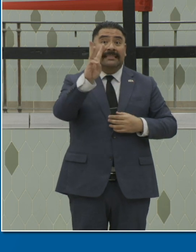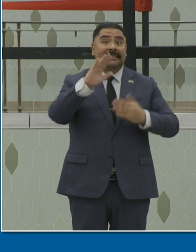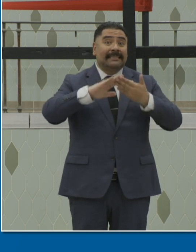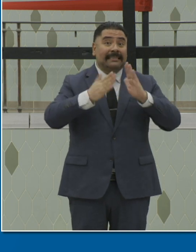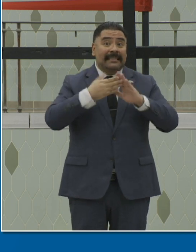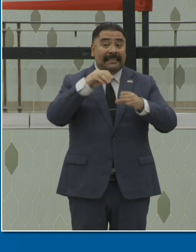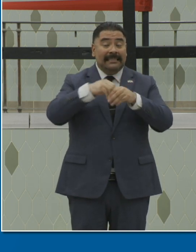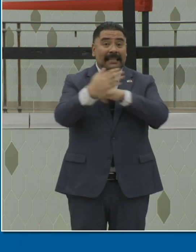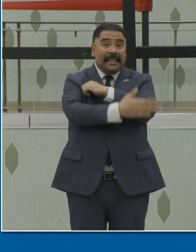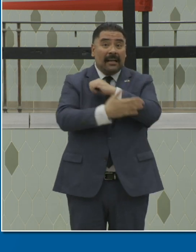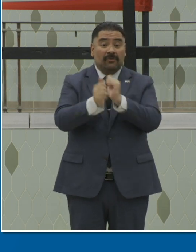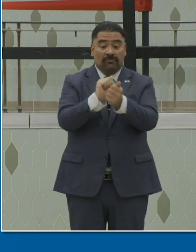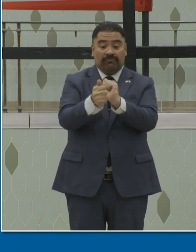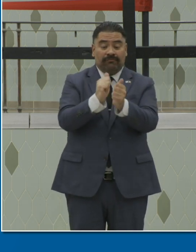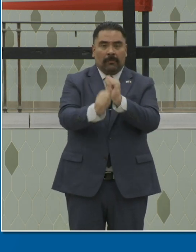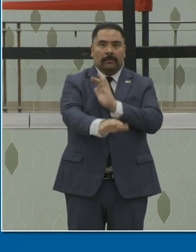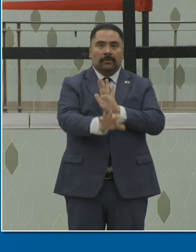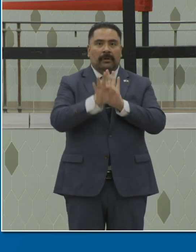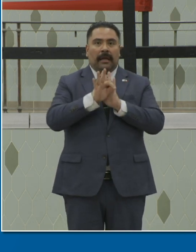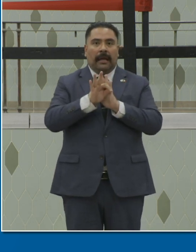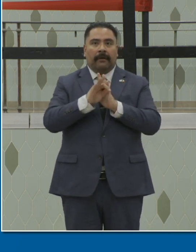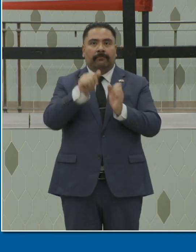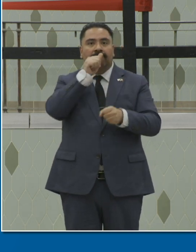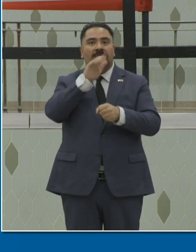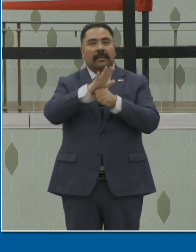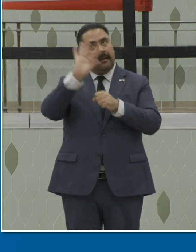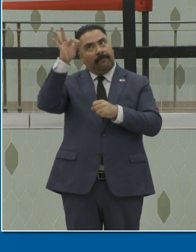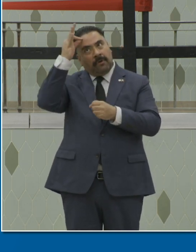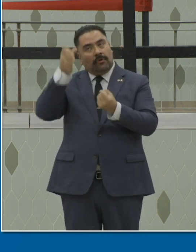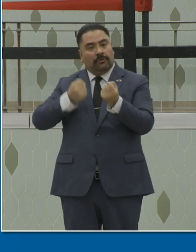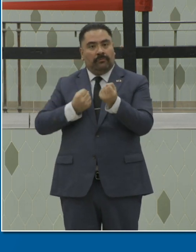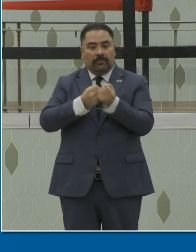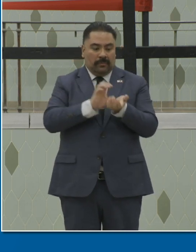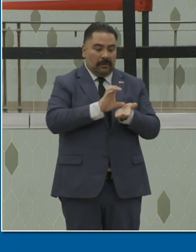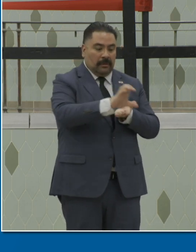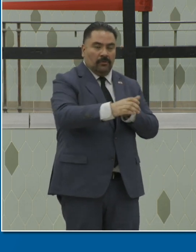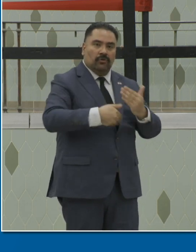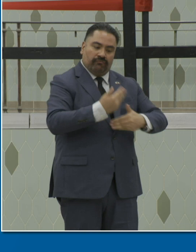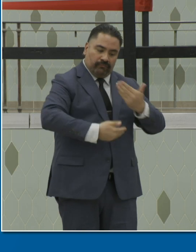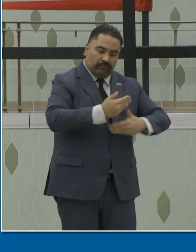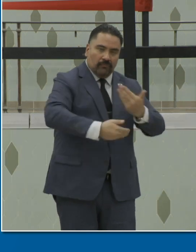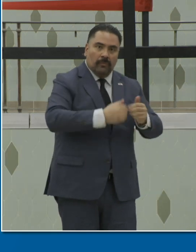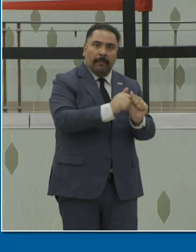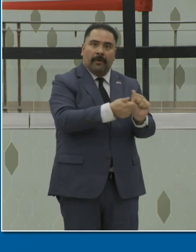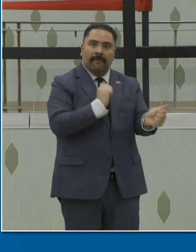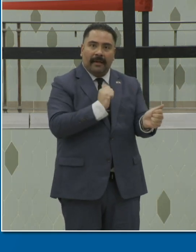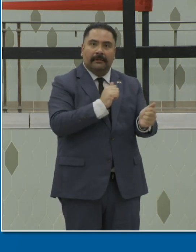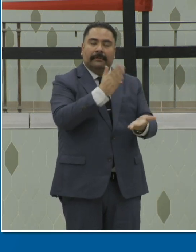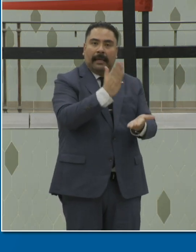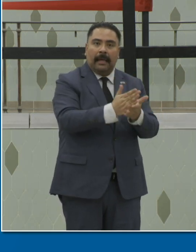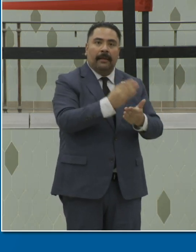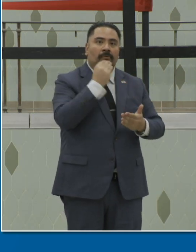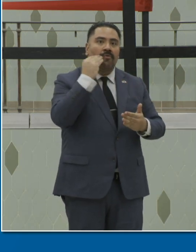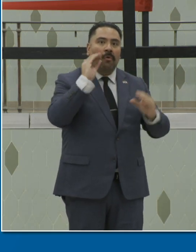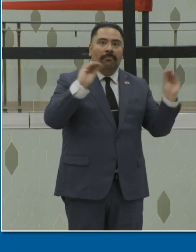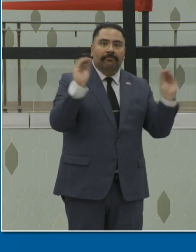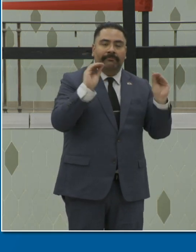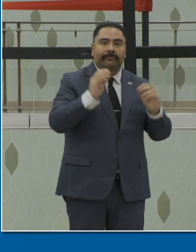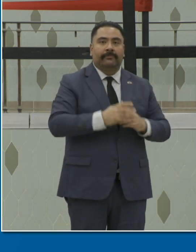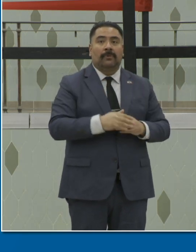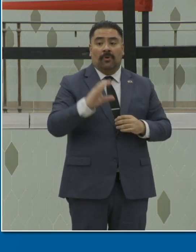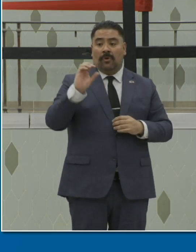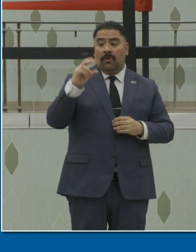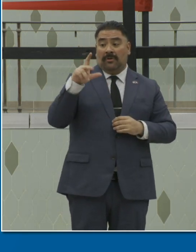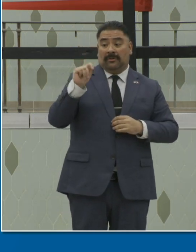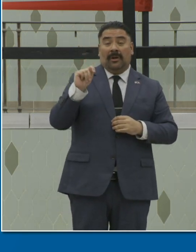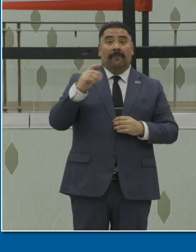competitively selected to receive dedicated federal support that will accelerate our efforts to prevent and end homelessness. In October, we